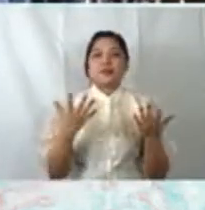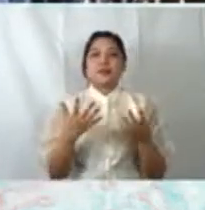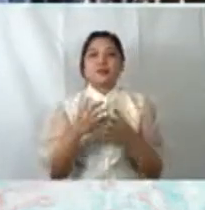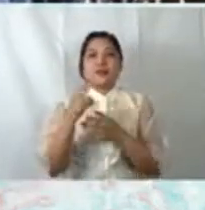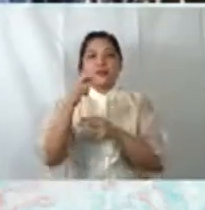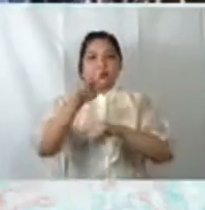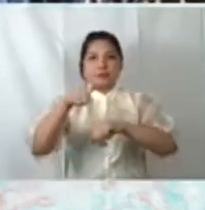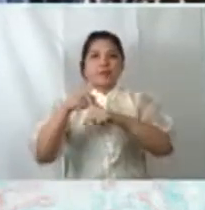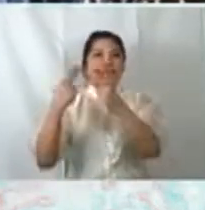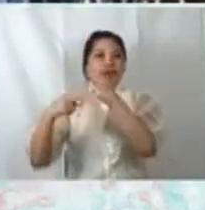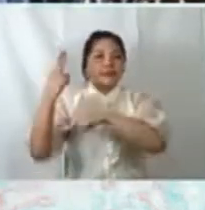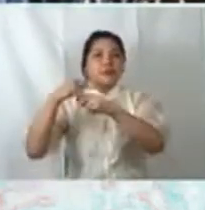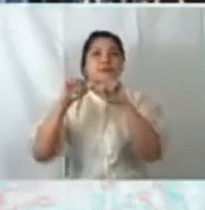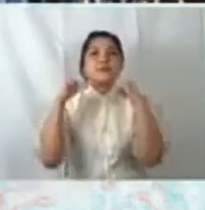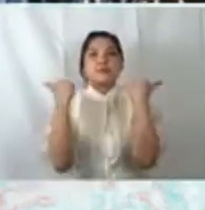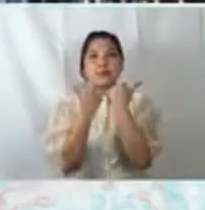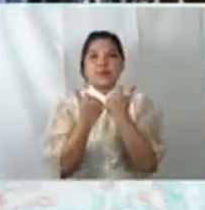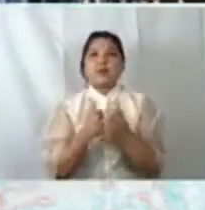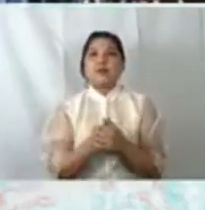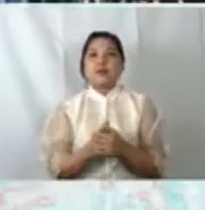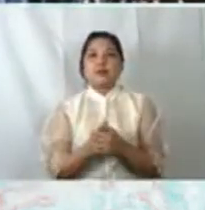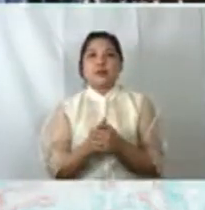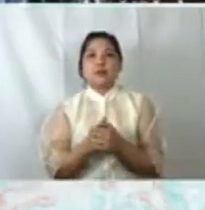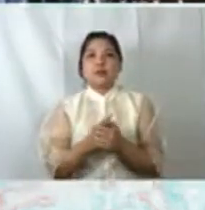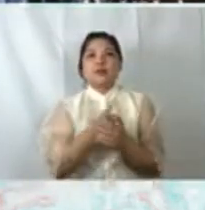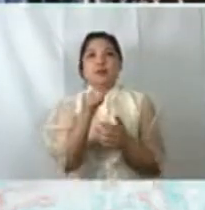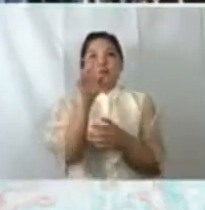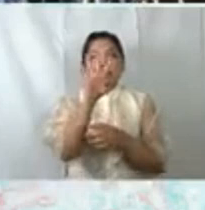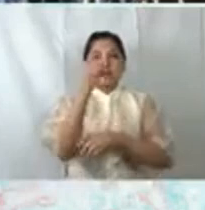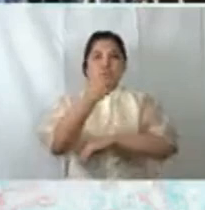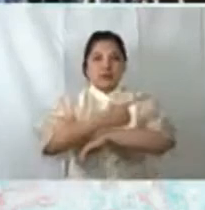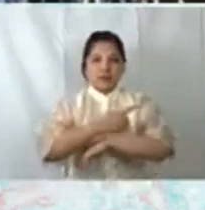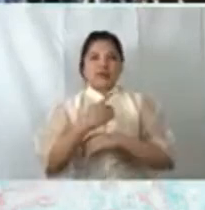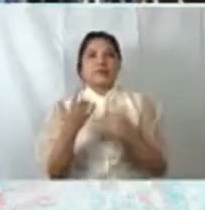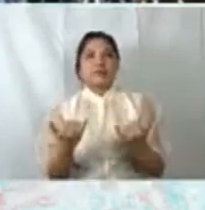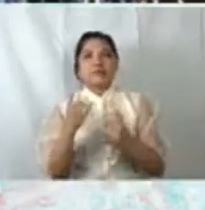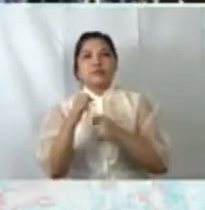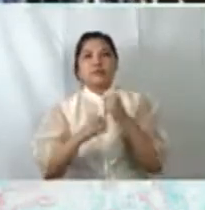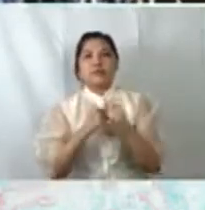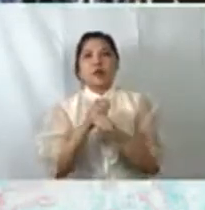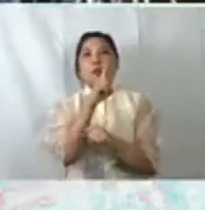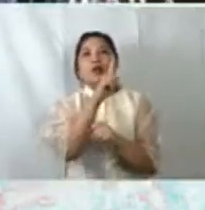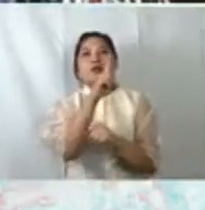Association at Manila, Philippines, this 24th day of March, year of our Lord,